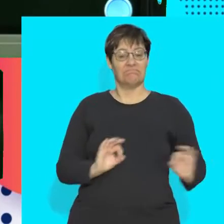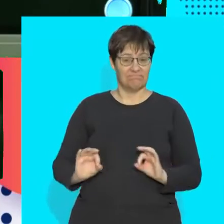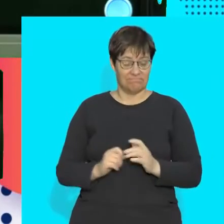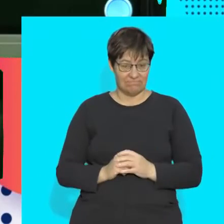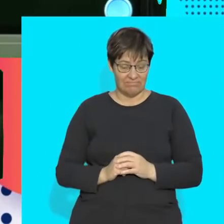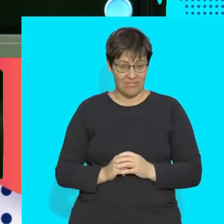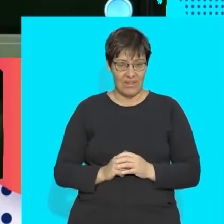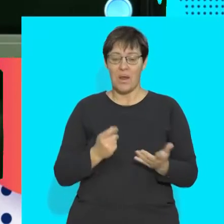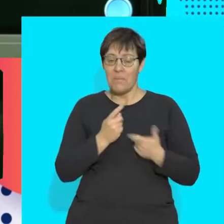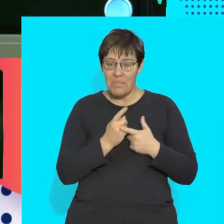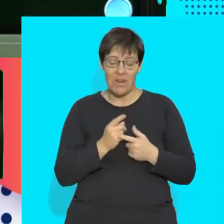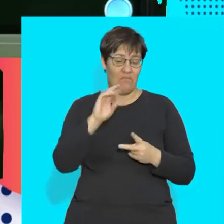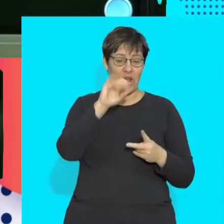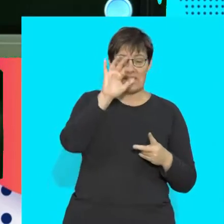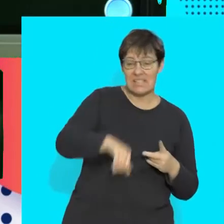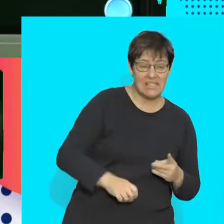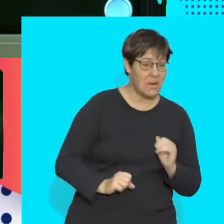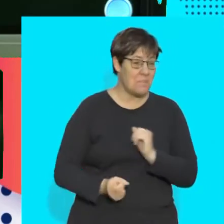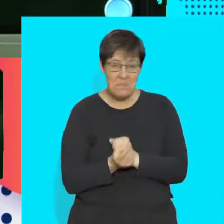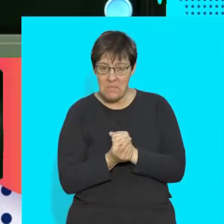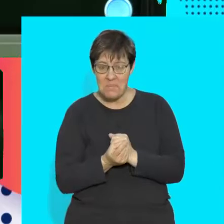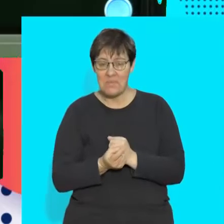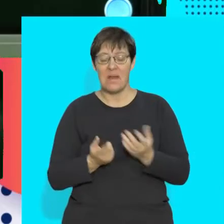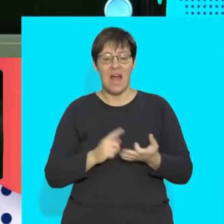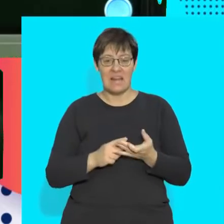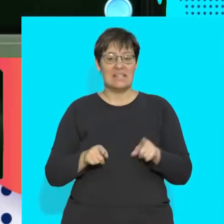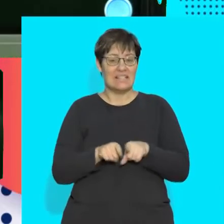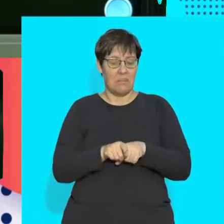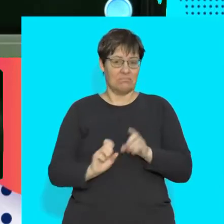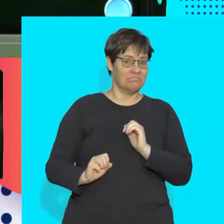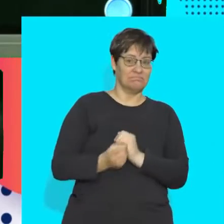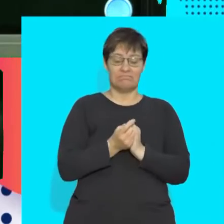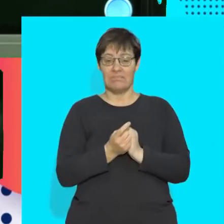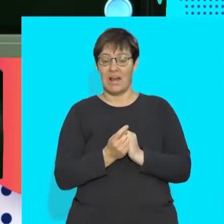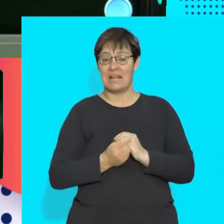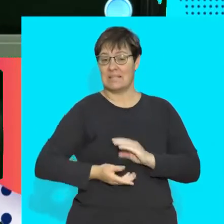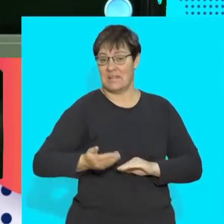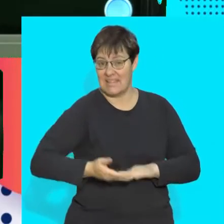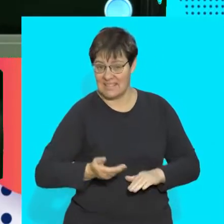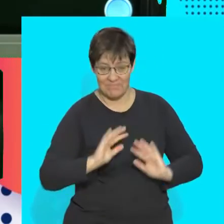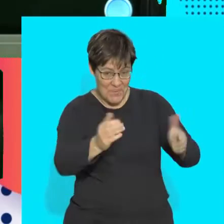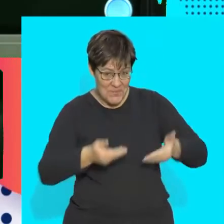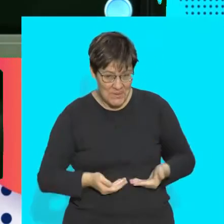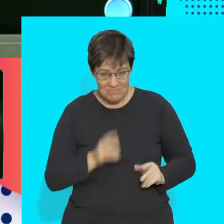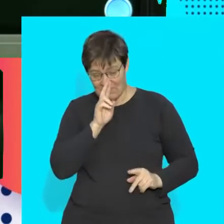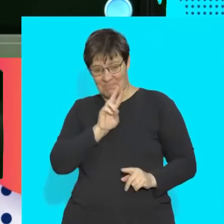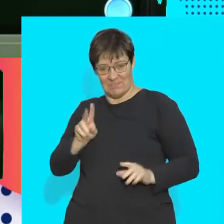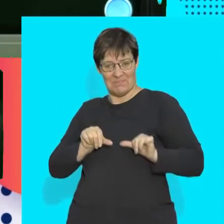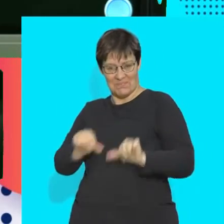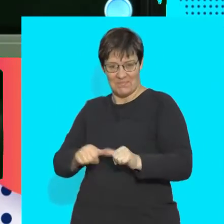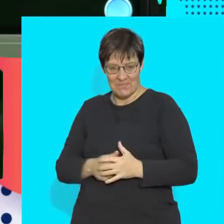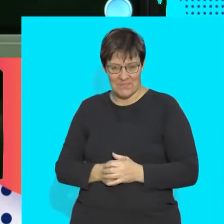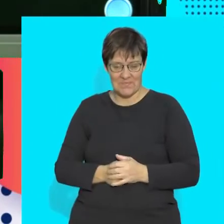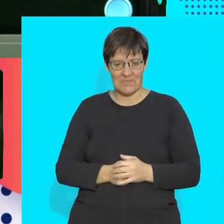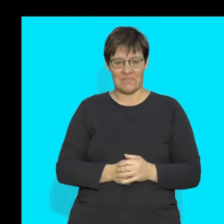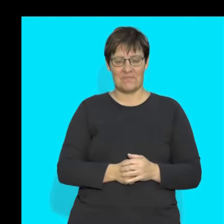looking at instantaneous velocity and instantaneous speed. Sounds like a big word, but it's really not. Let's get going, shall